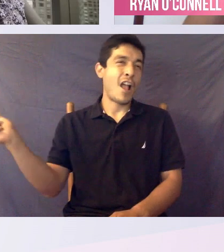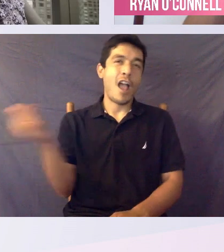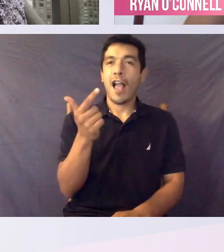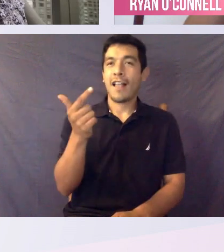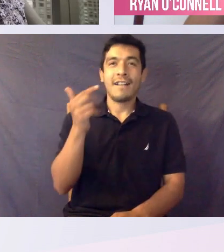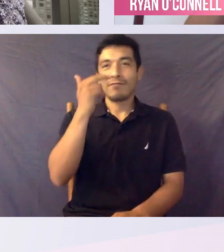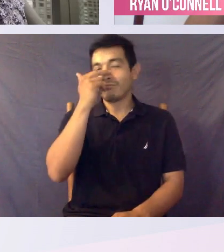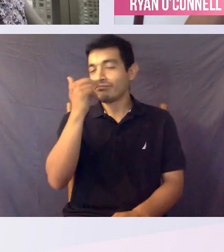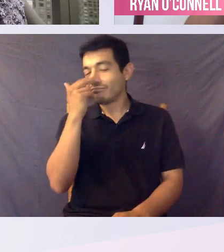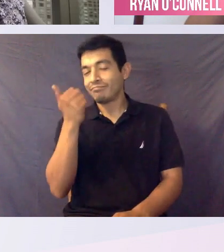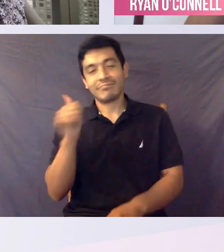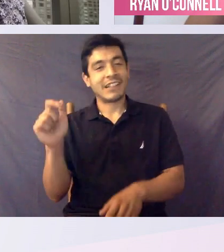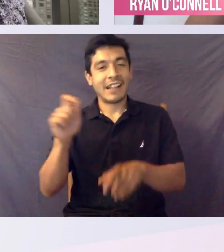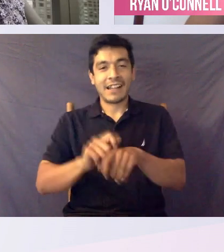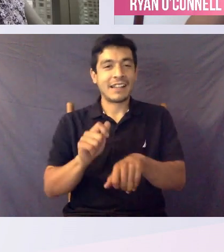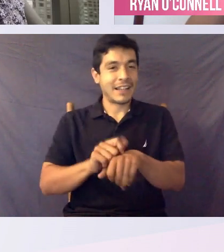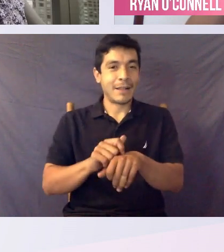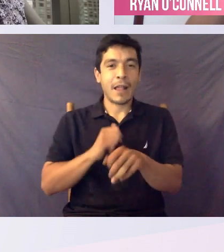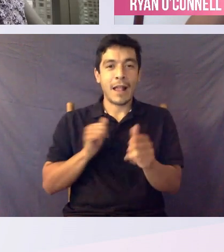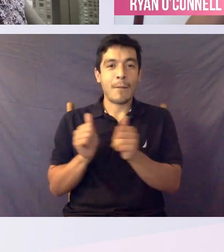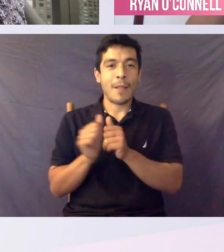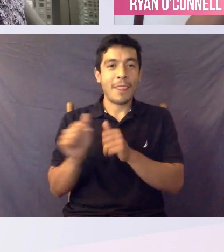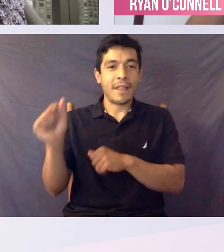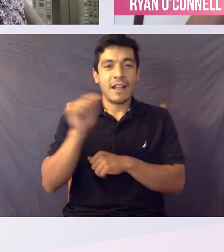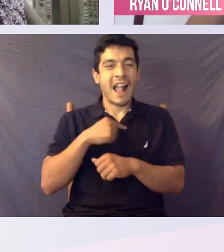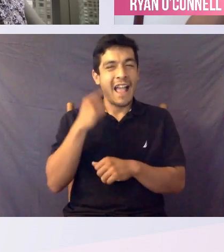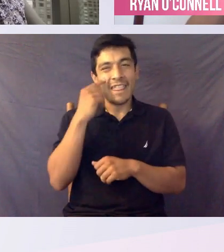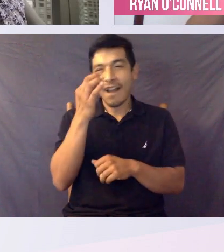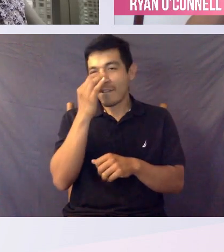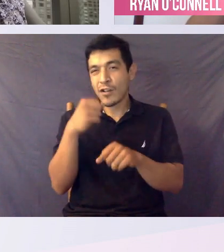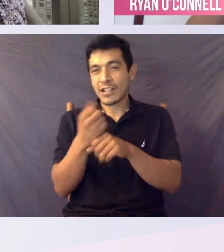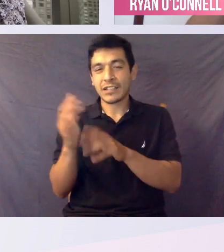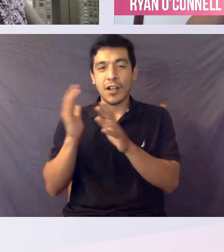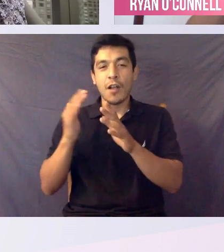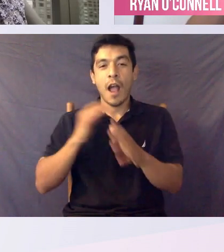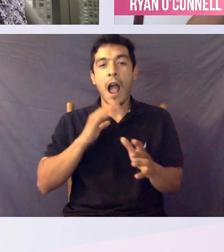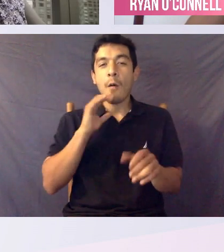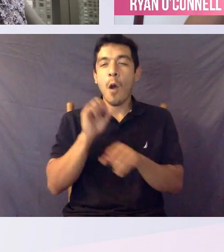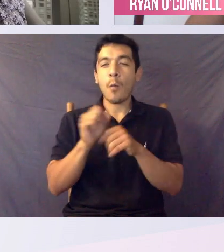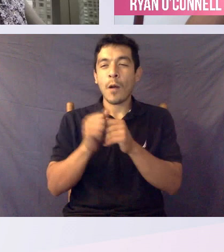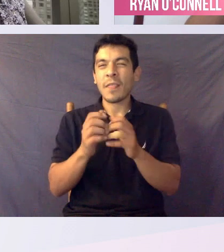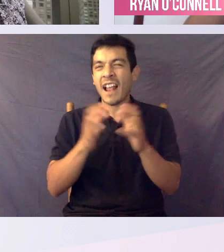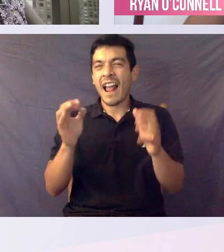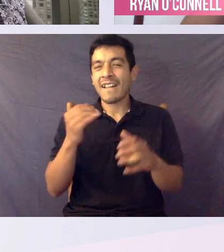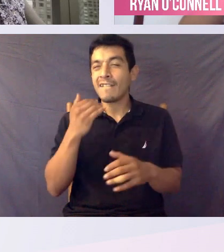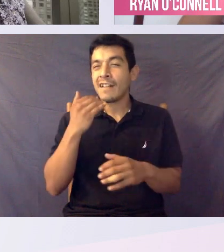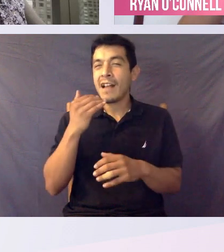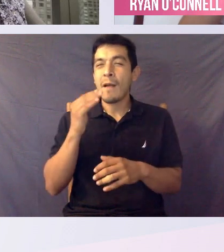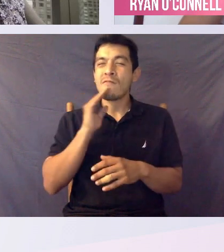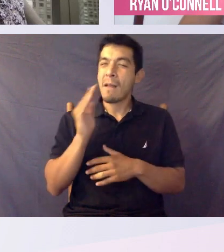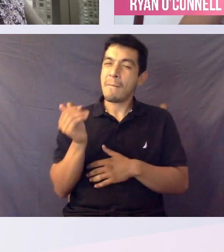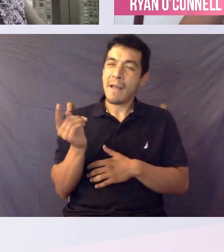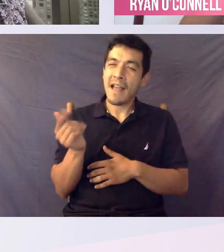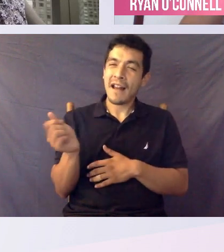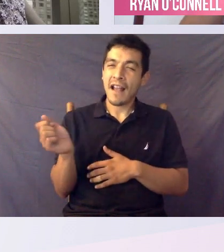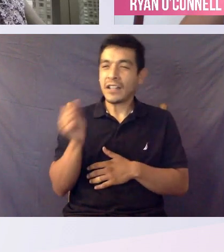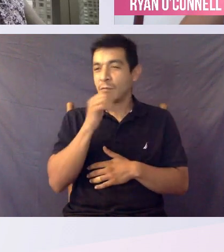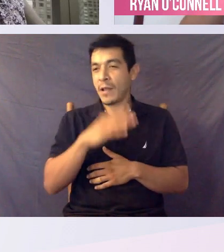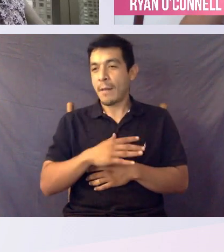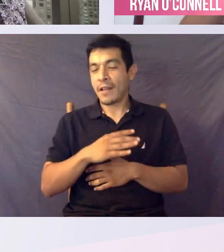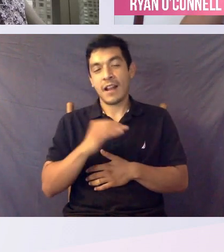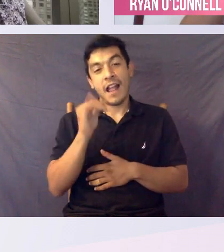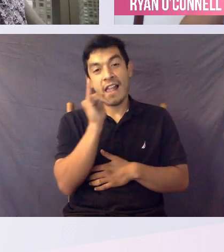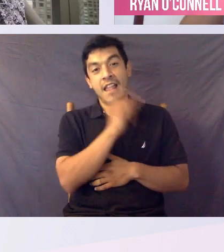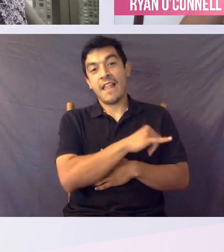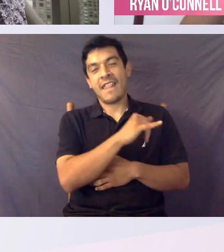anytime I think like a couple of years ago, I was like, I'm gonna manifest working with like a bunch of badass women. And like, it was